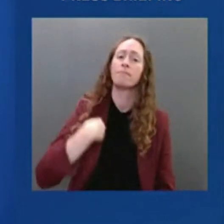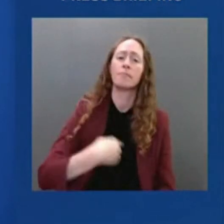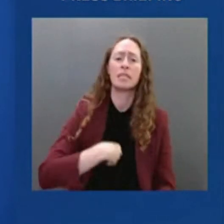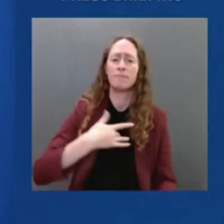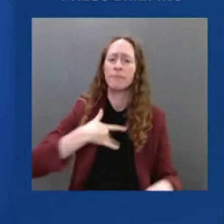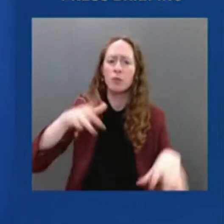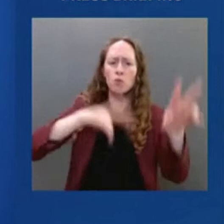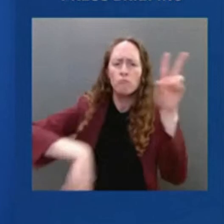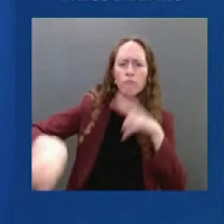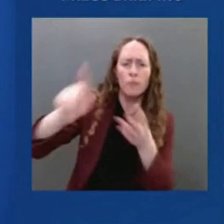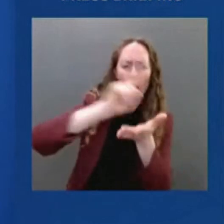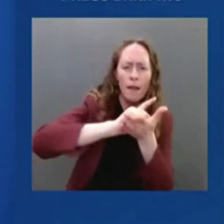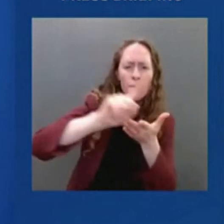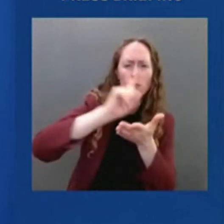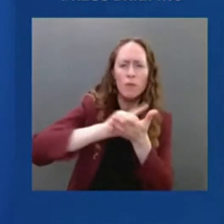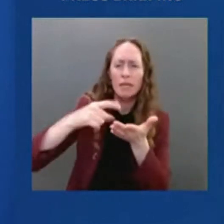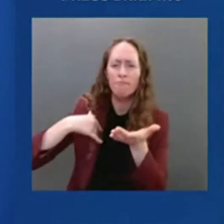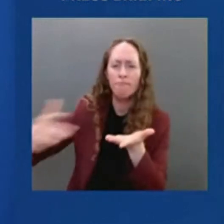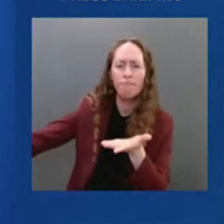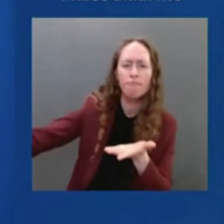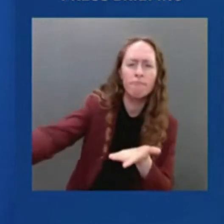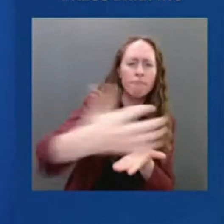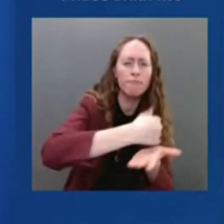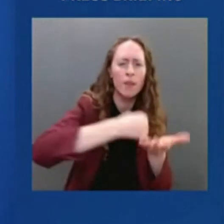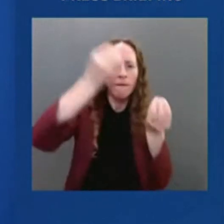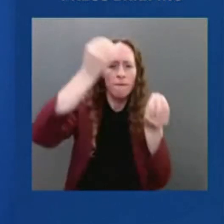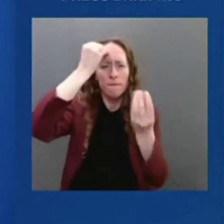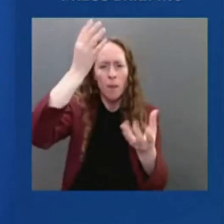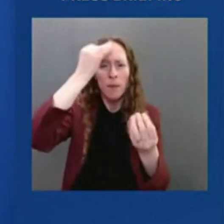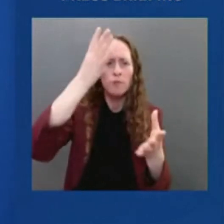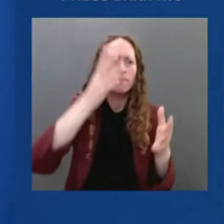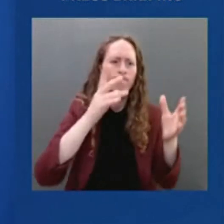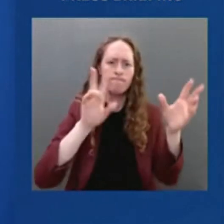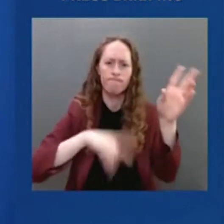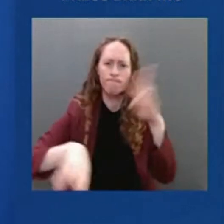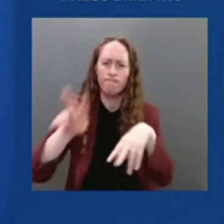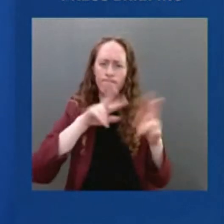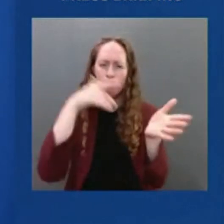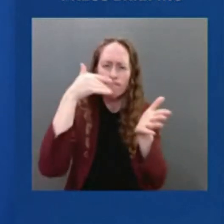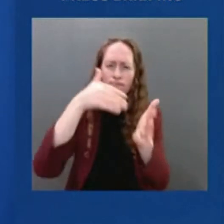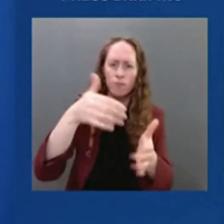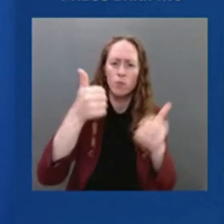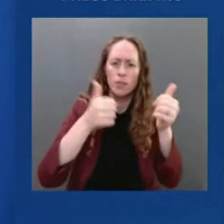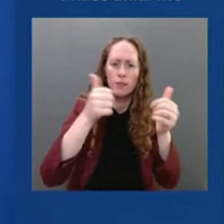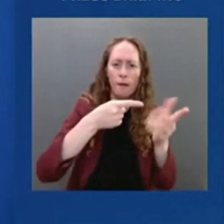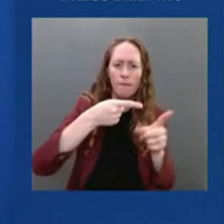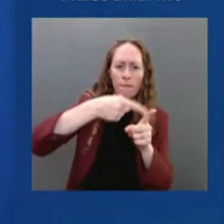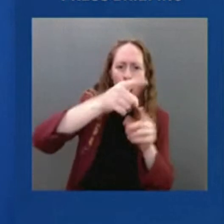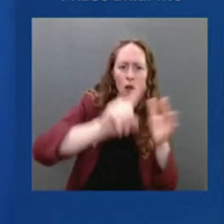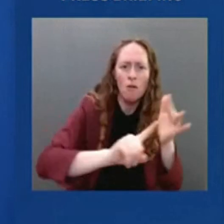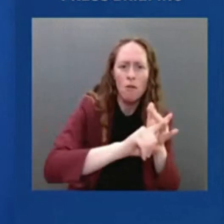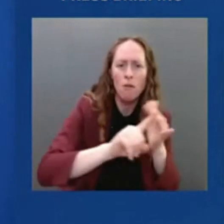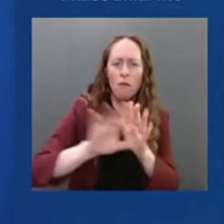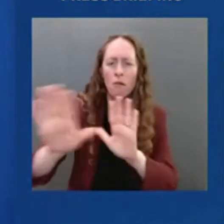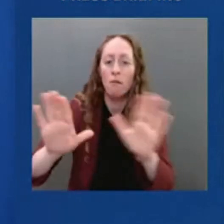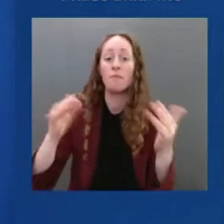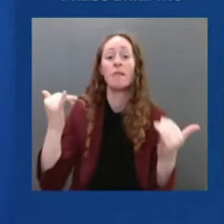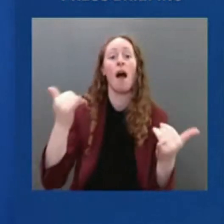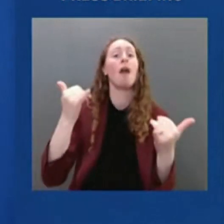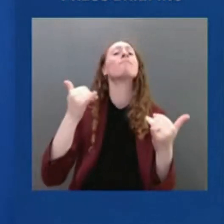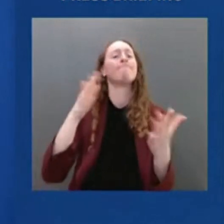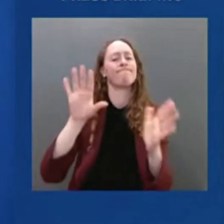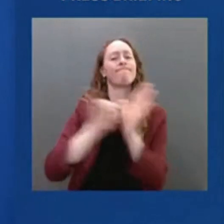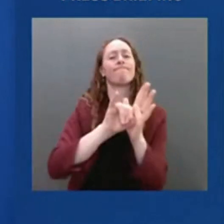country. Over the last several weeks, Omicron sublineages BA.4 and BA.5 have been increasing in the United